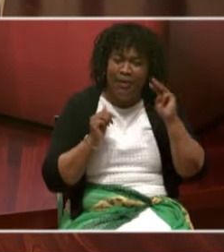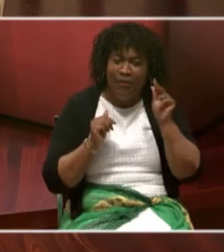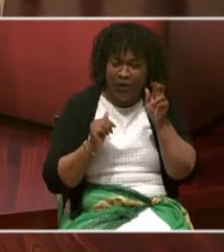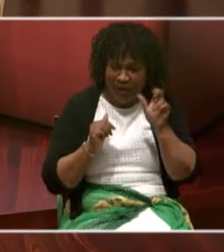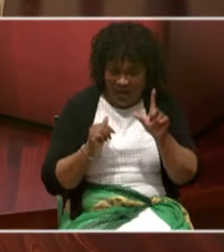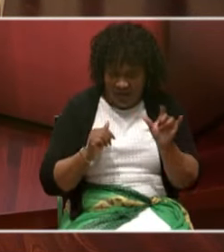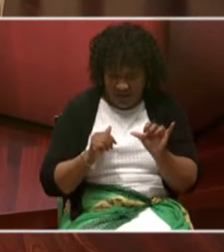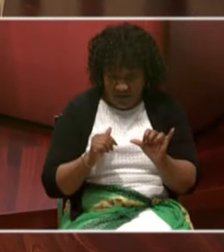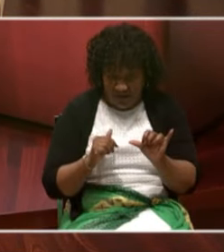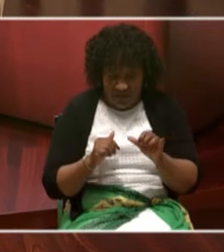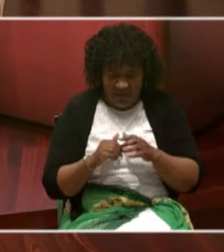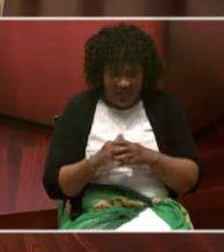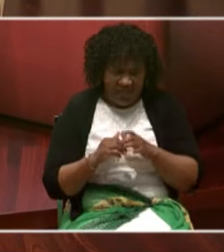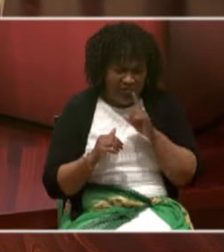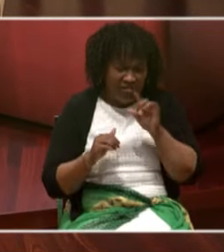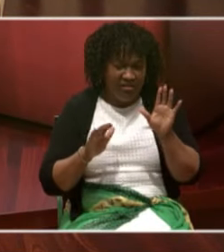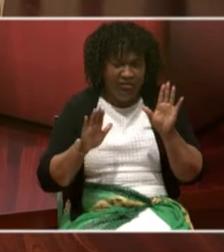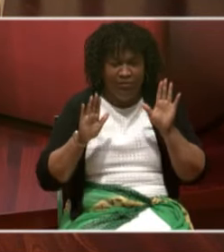And